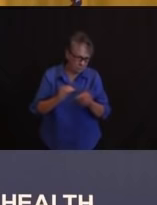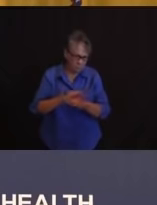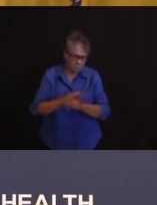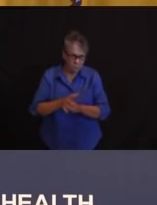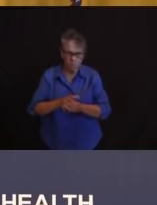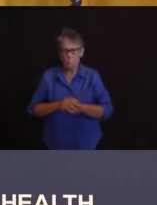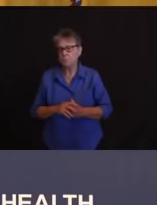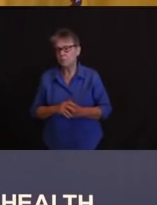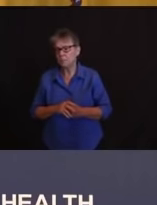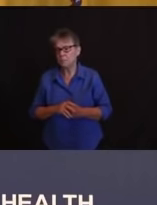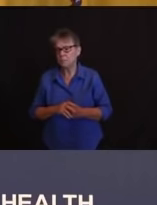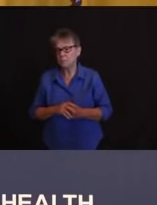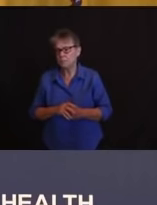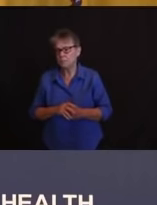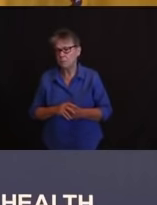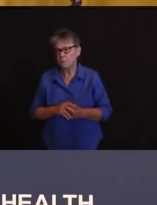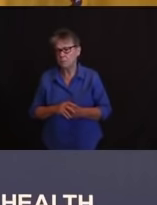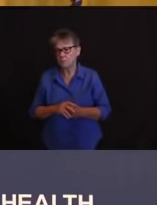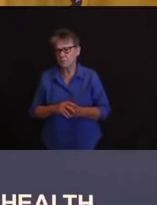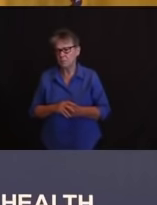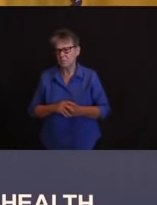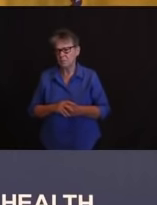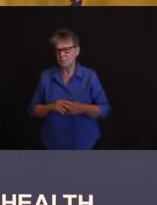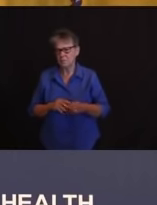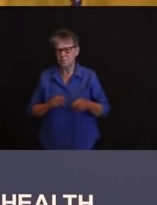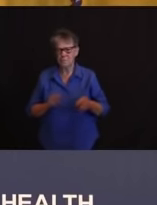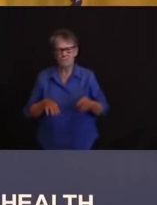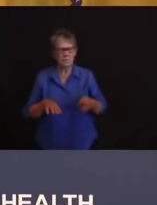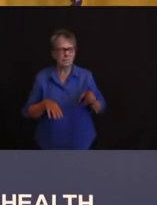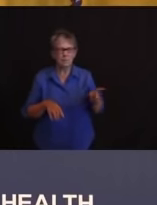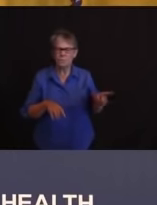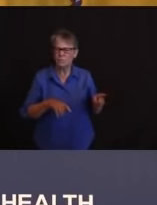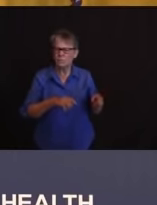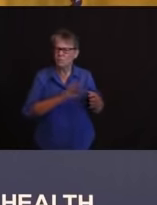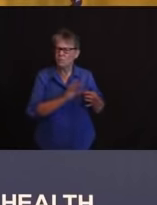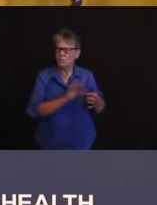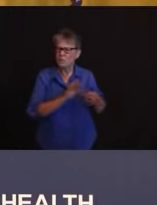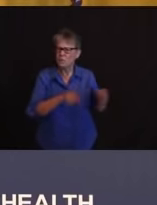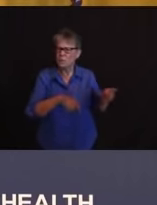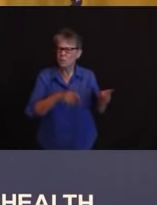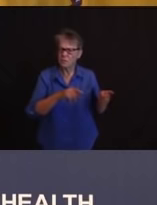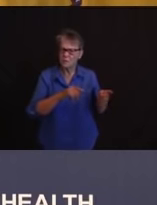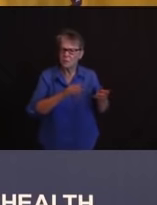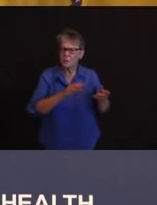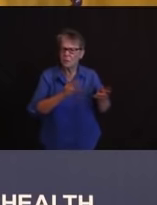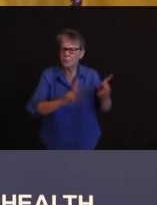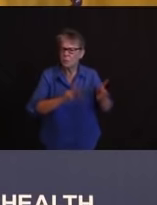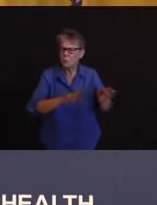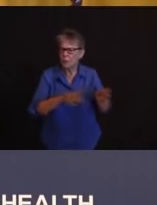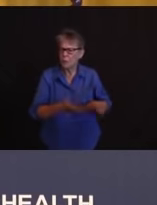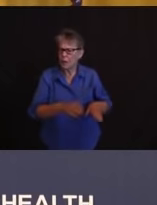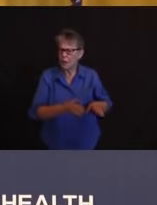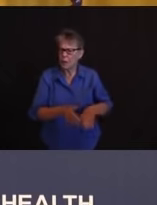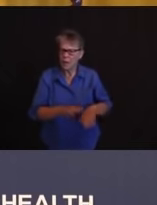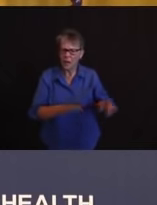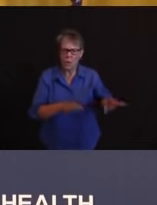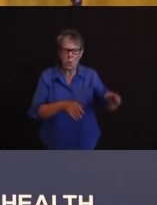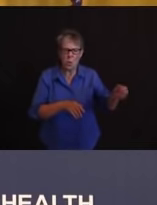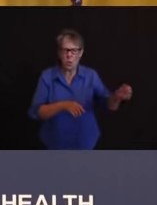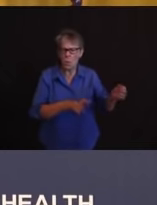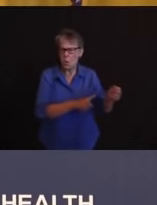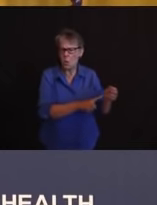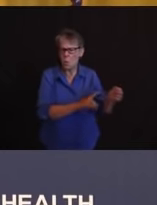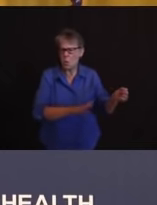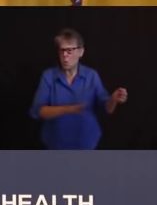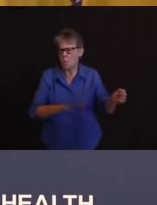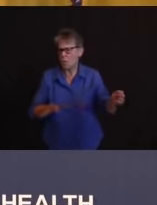going to come back to Judy on the death rate because this is something she's spending a lot of time on, and we are. NJEA have not seen it. I